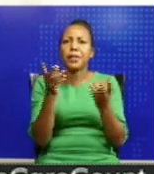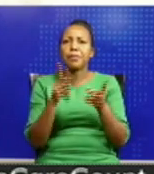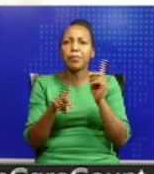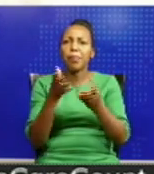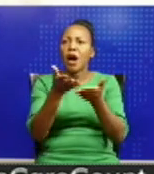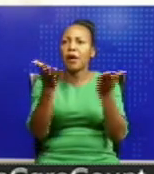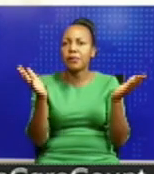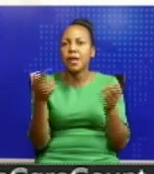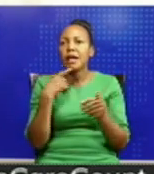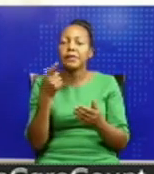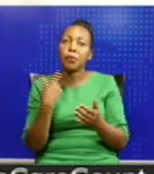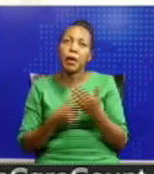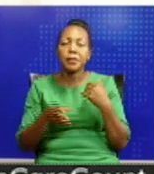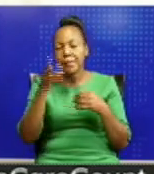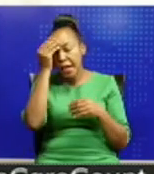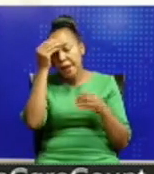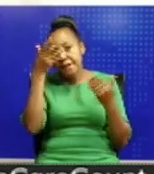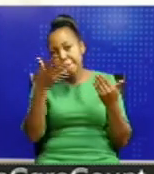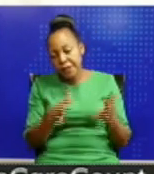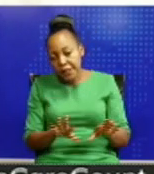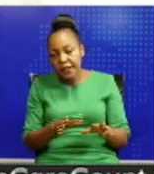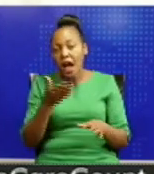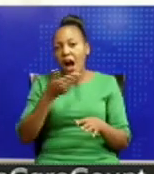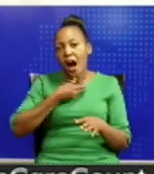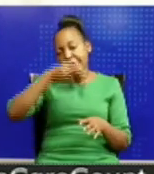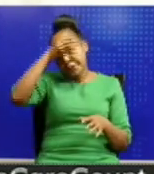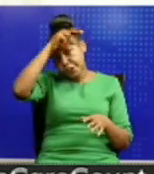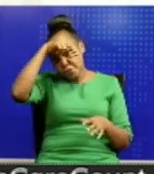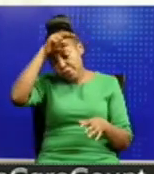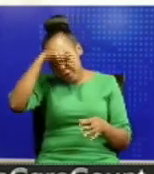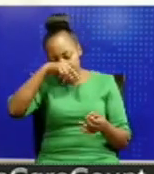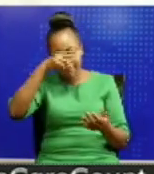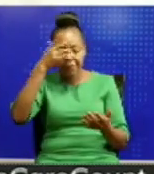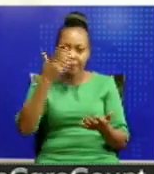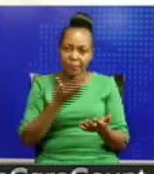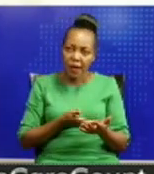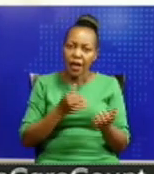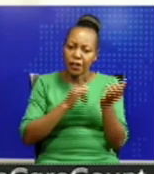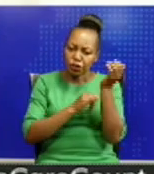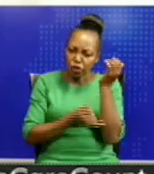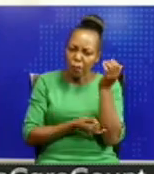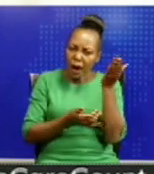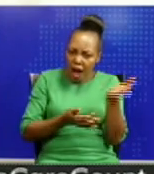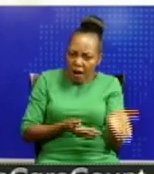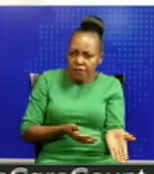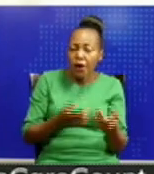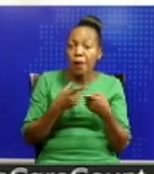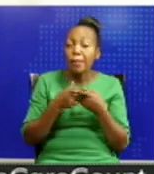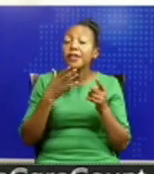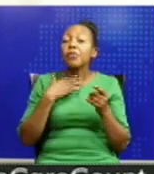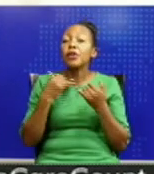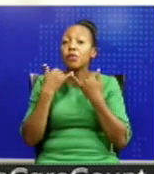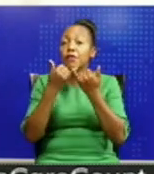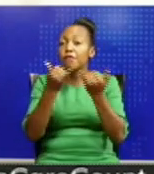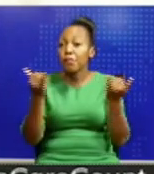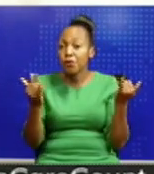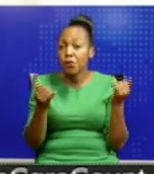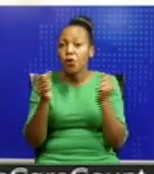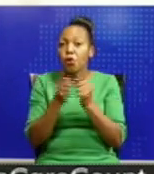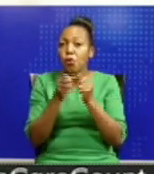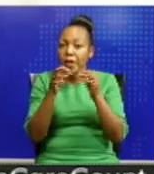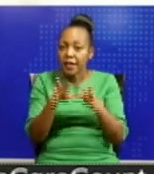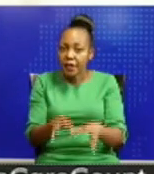were saying, I am educated, I have a degree, I have this job, but I can tell you,